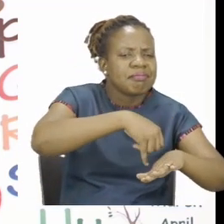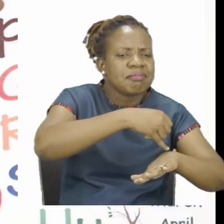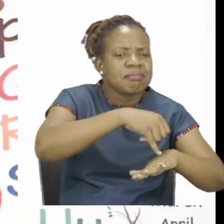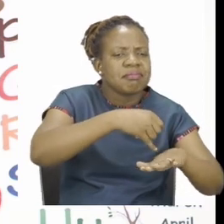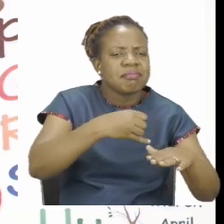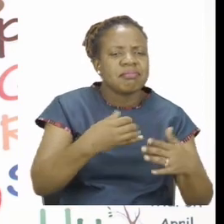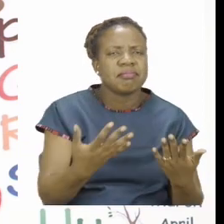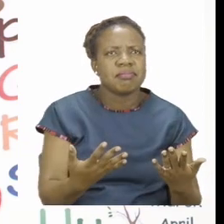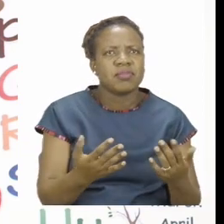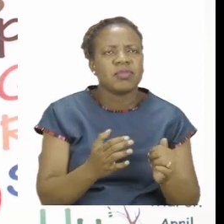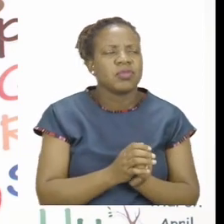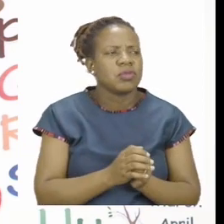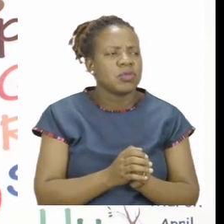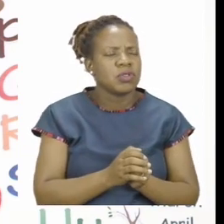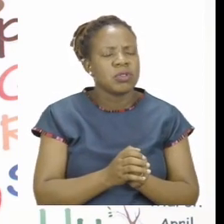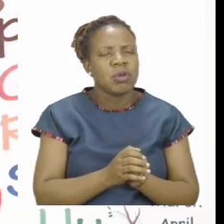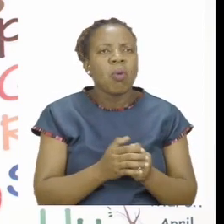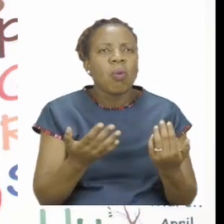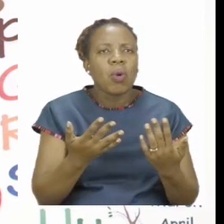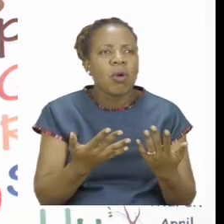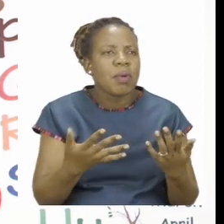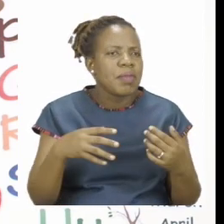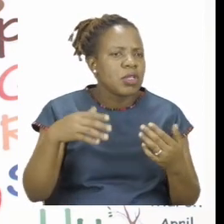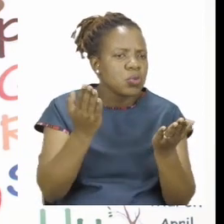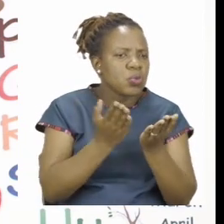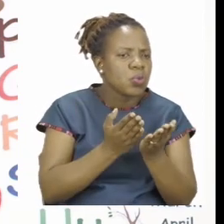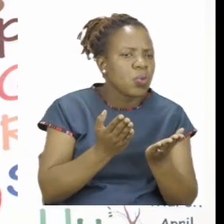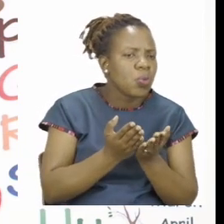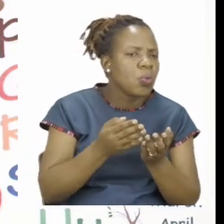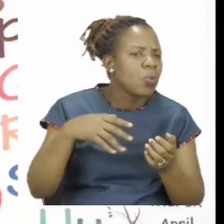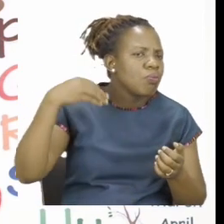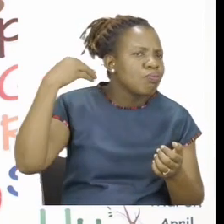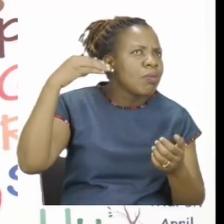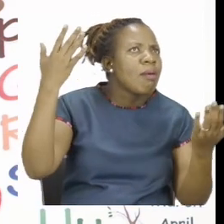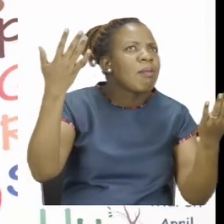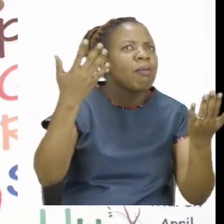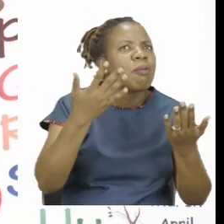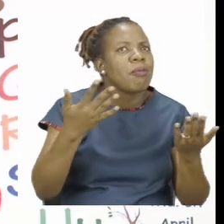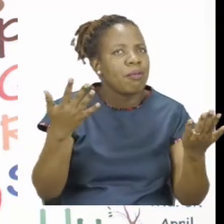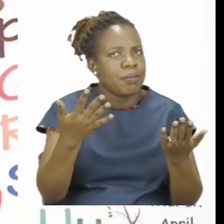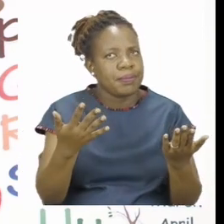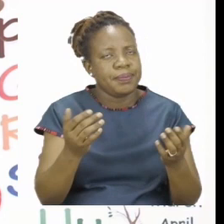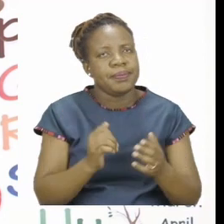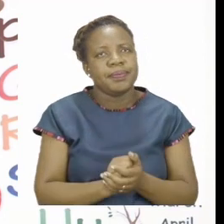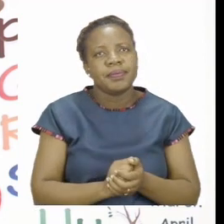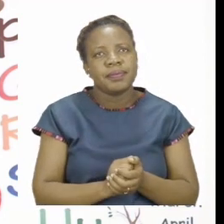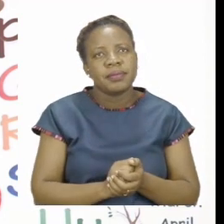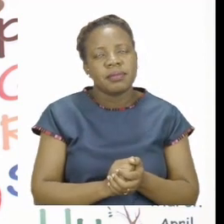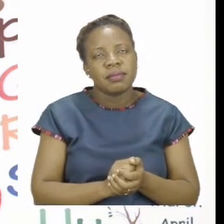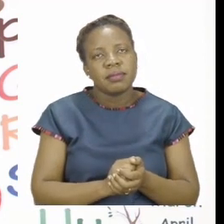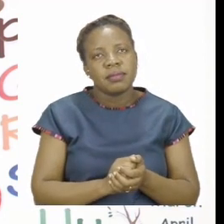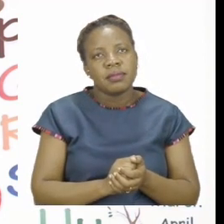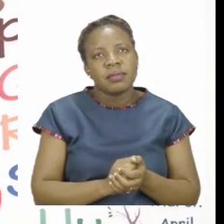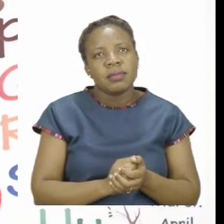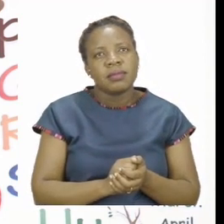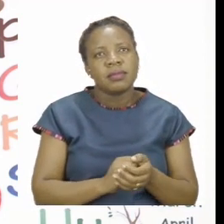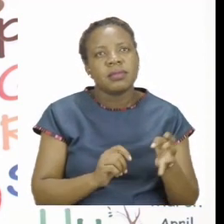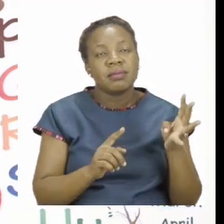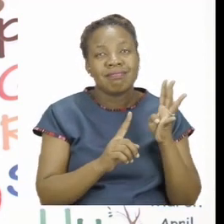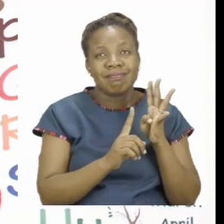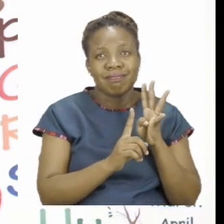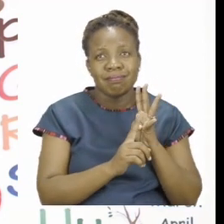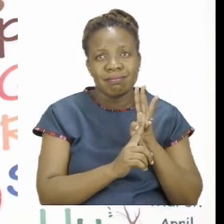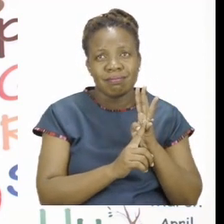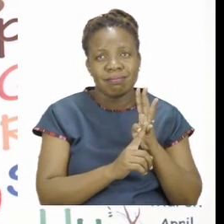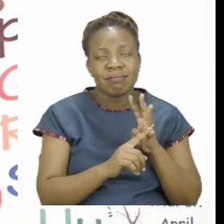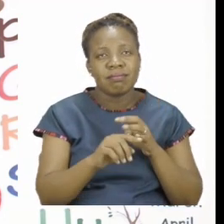bell? And then we have when. Now, when is different because when is